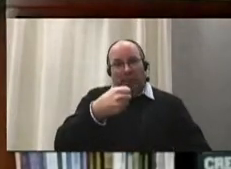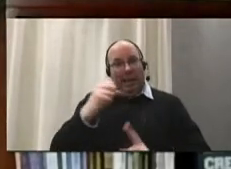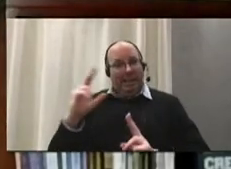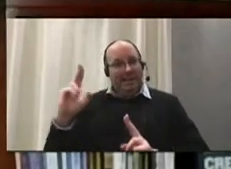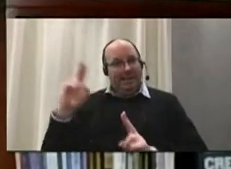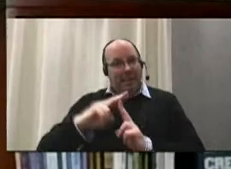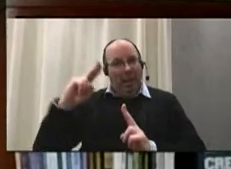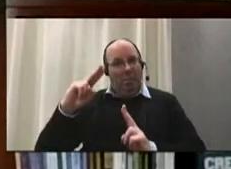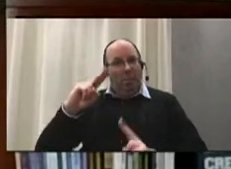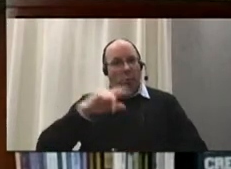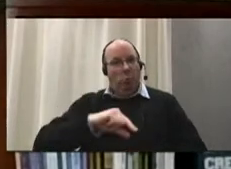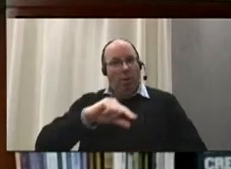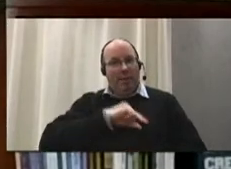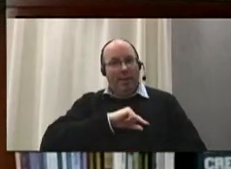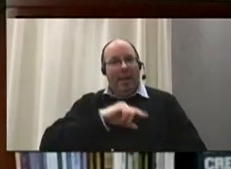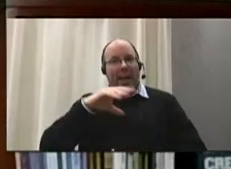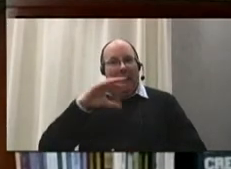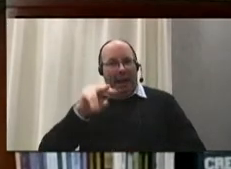that.